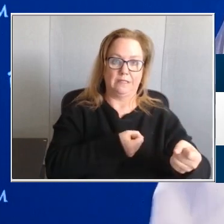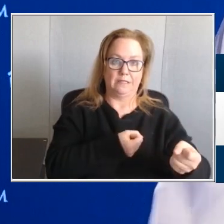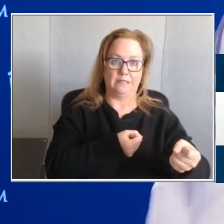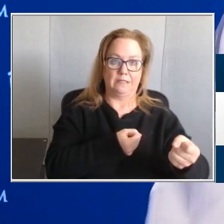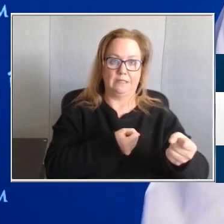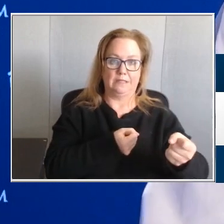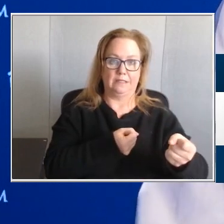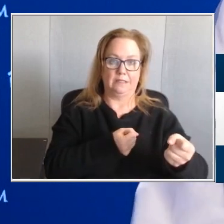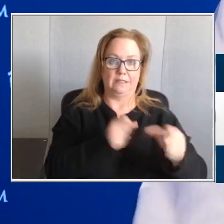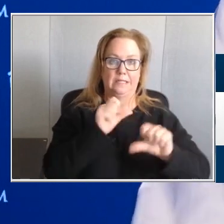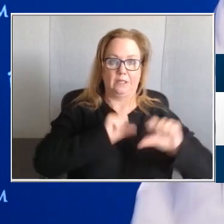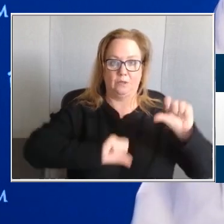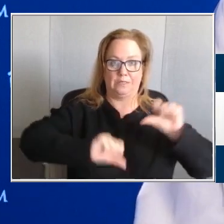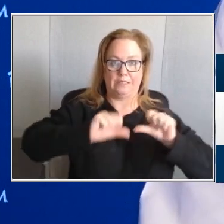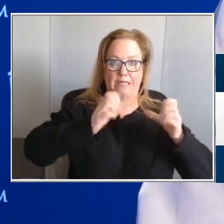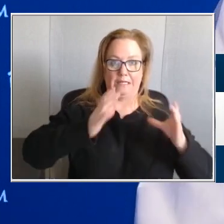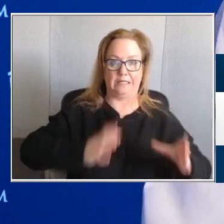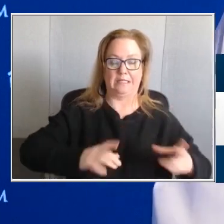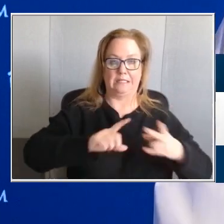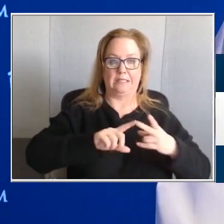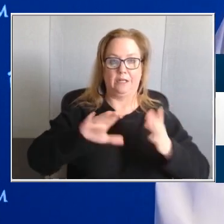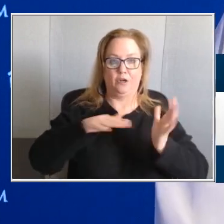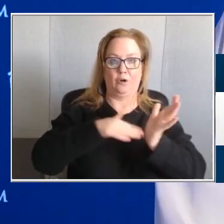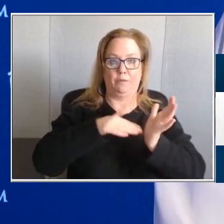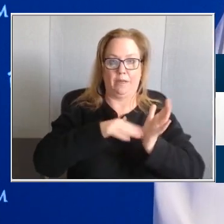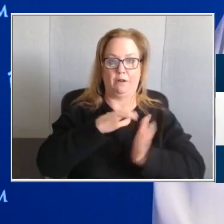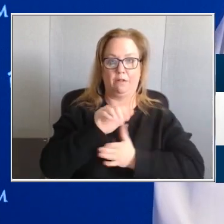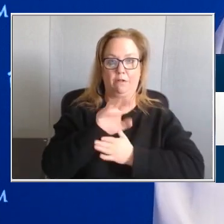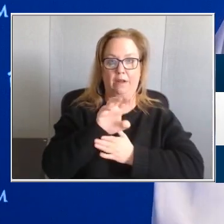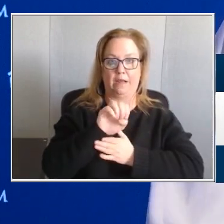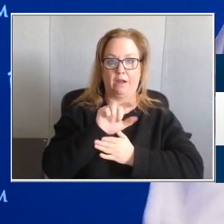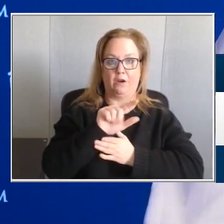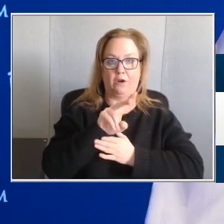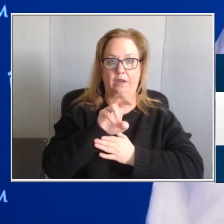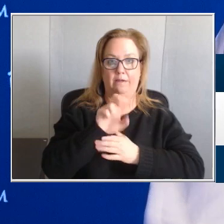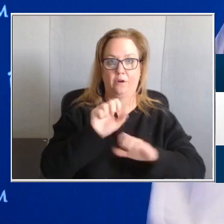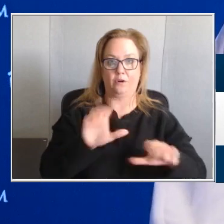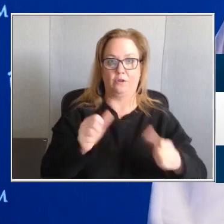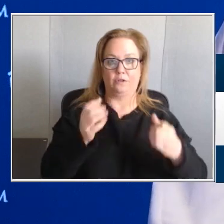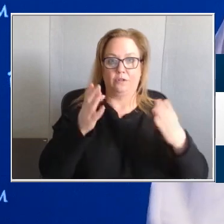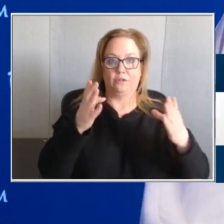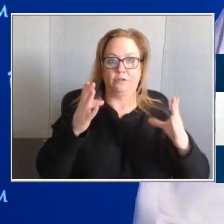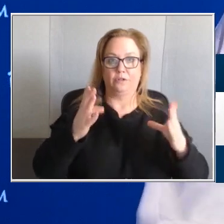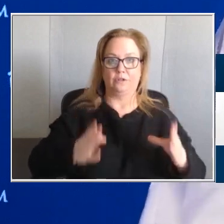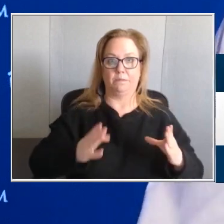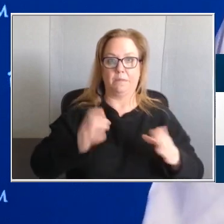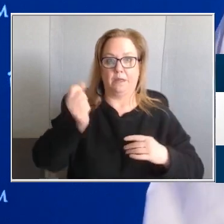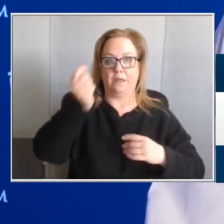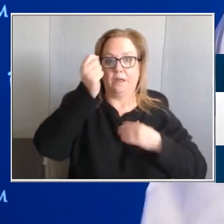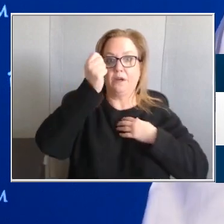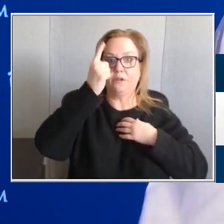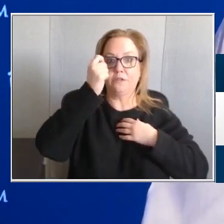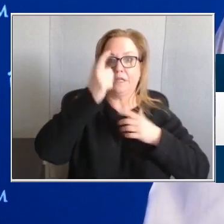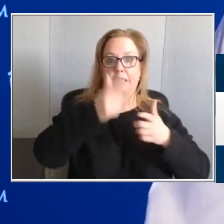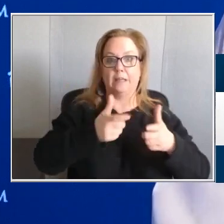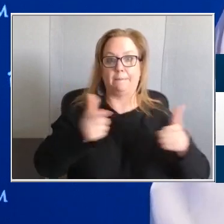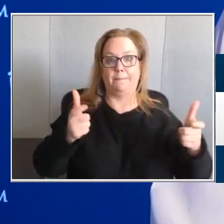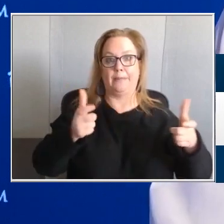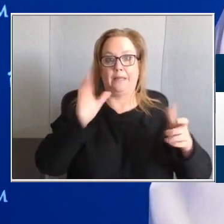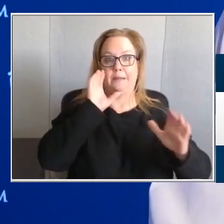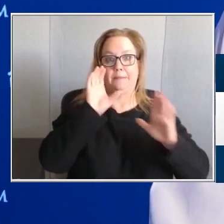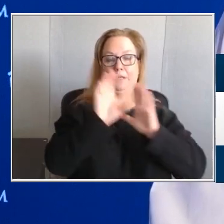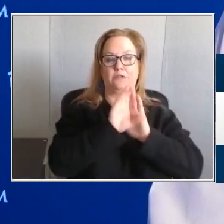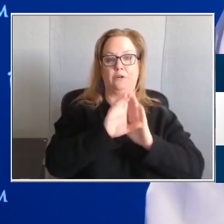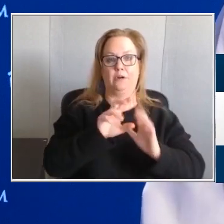those scientists, in your medical caregivers, but also understanding that in the big picture, overall